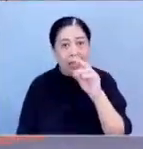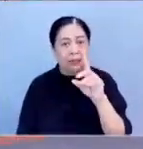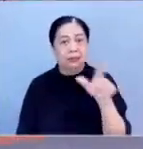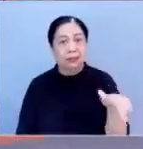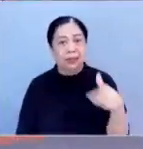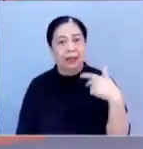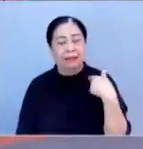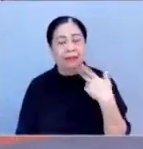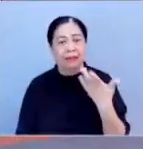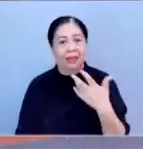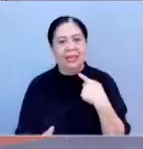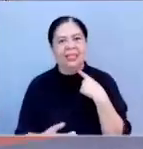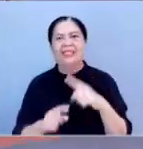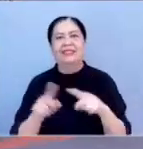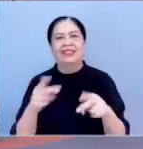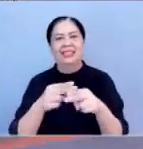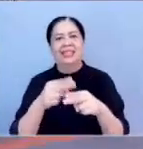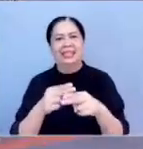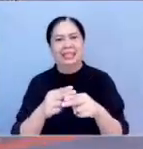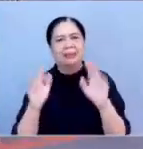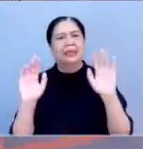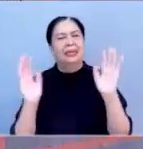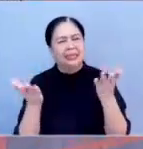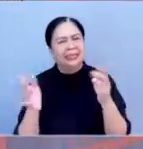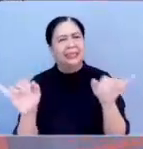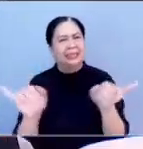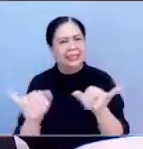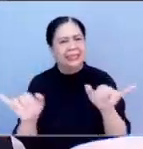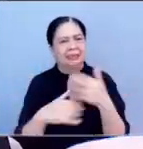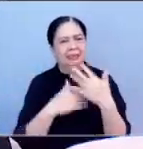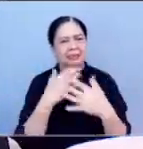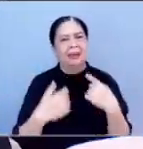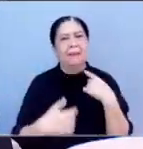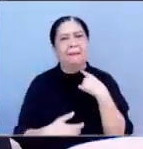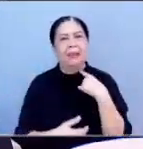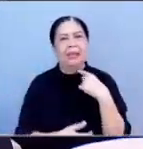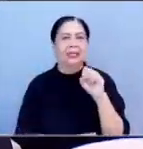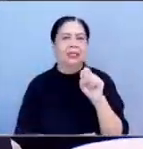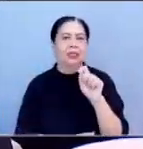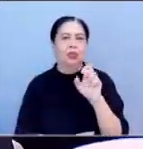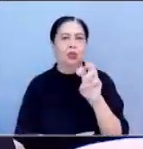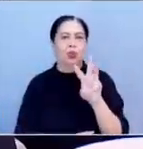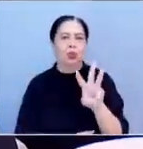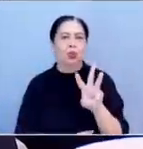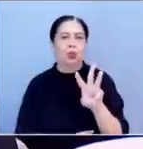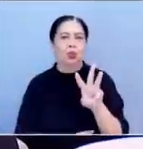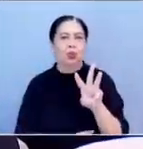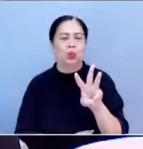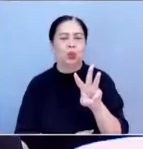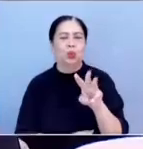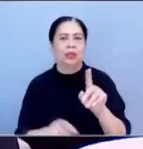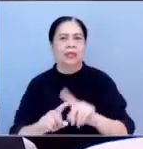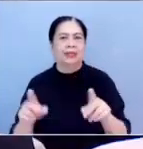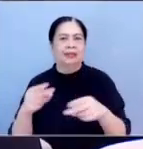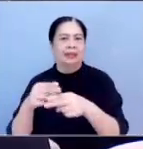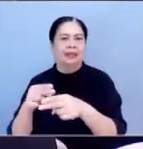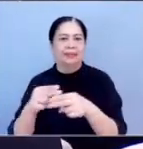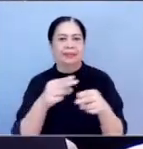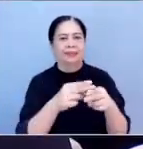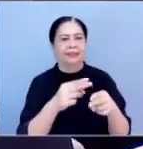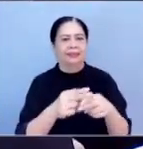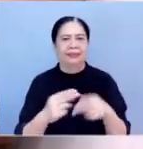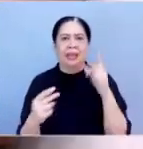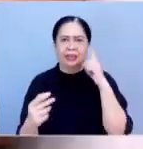ganun ang tawag. Hindi ganun ang tawag. Blood stew, okay? Blood stew. It's not dinuguan. Do you cook? I do